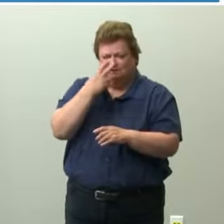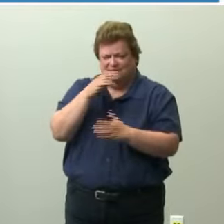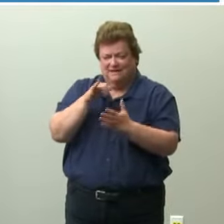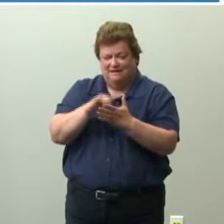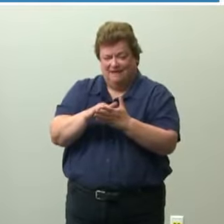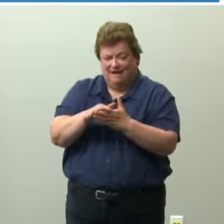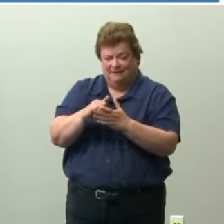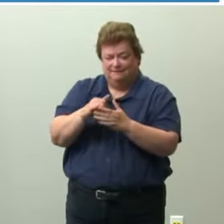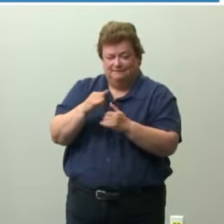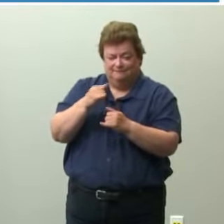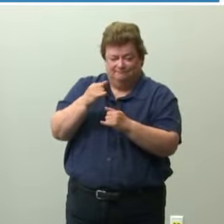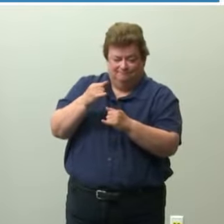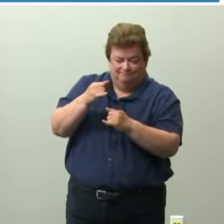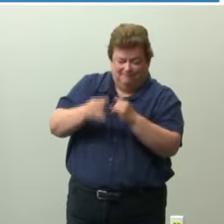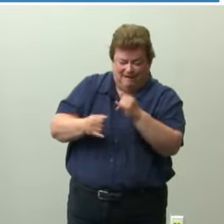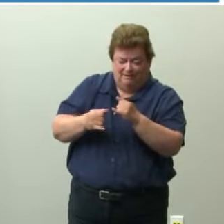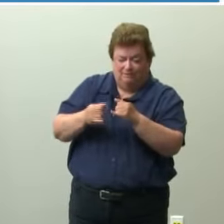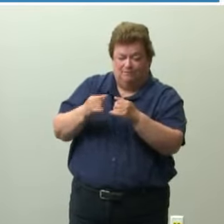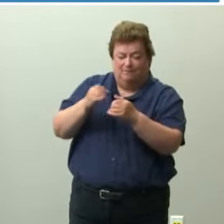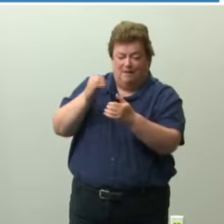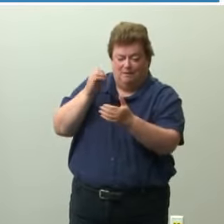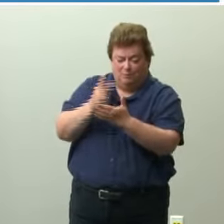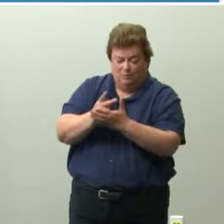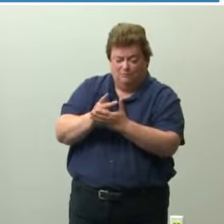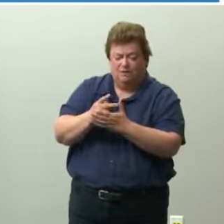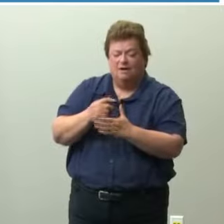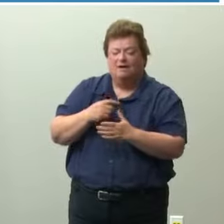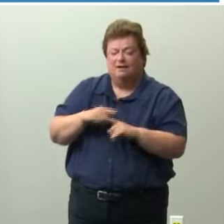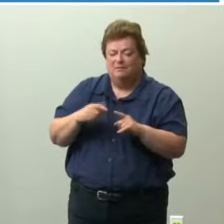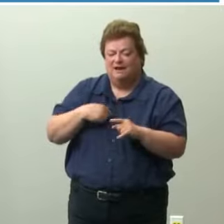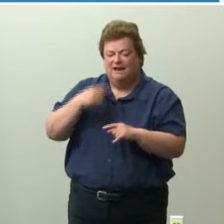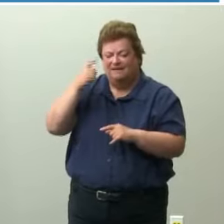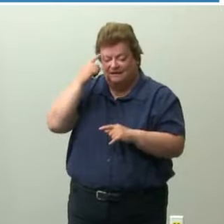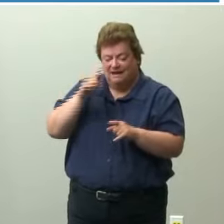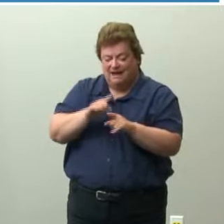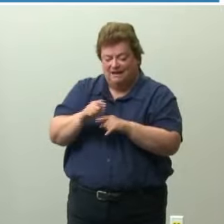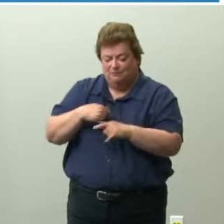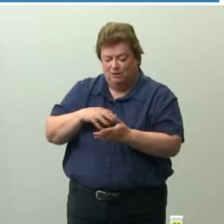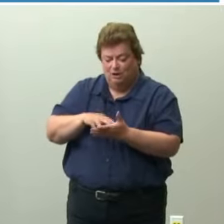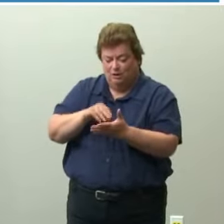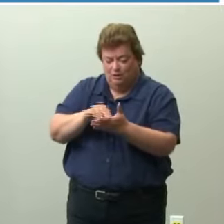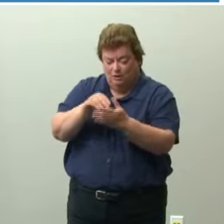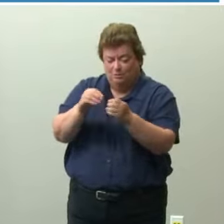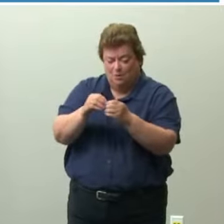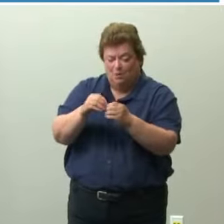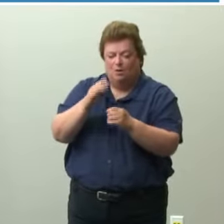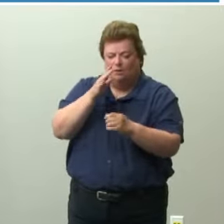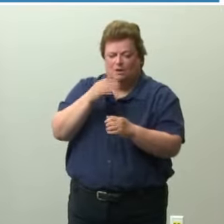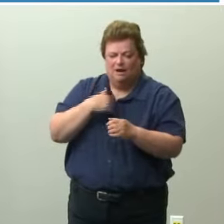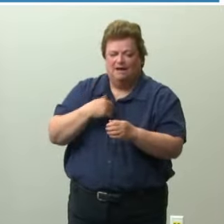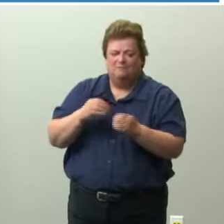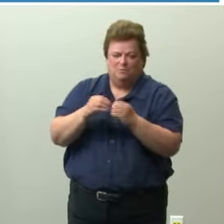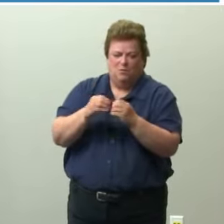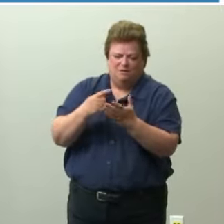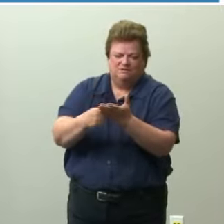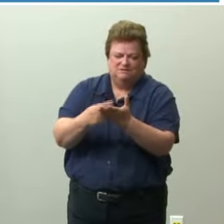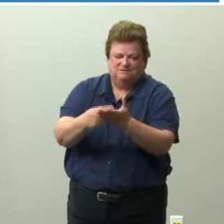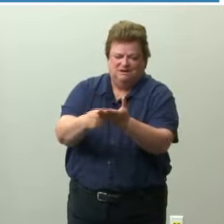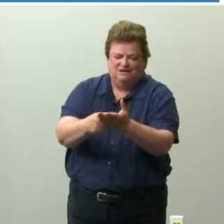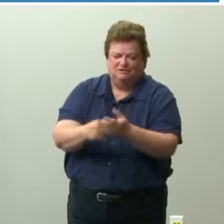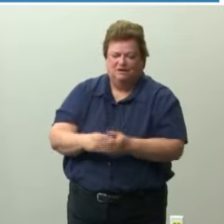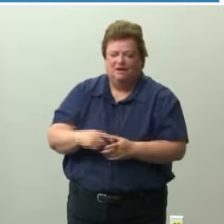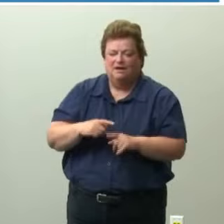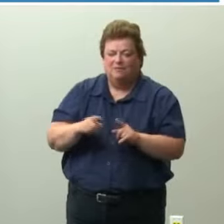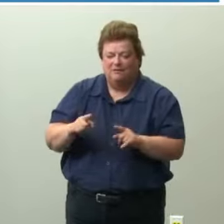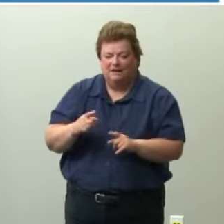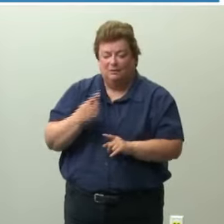finalized, and I think there's going to be ongoing discussions as we learn more about this. But the important thing is the